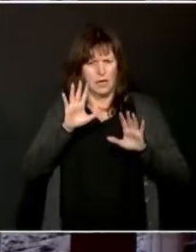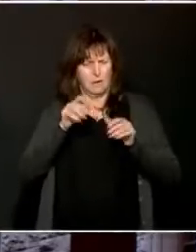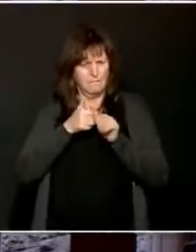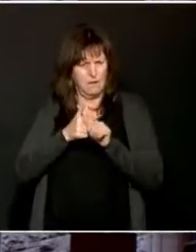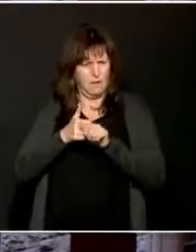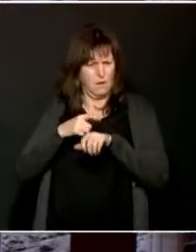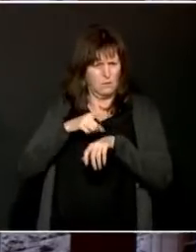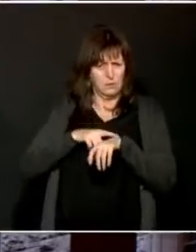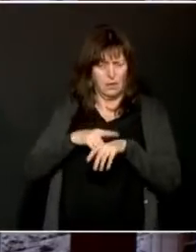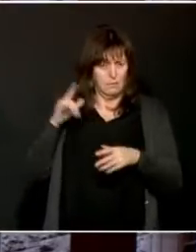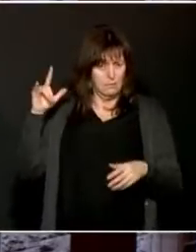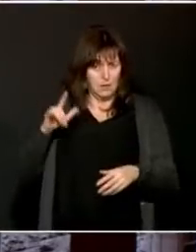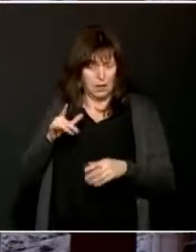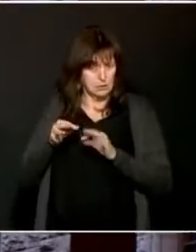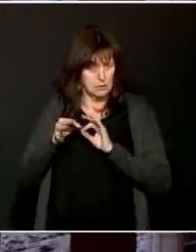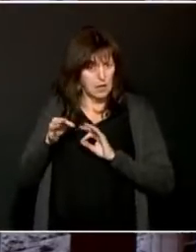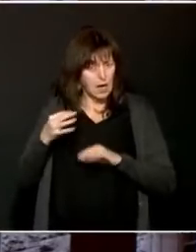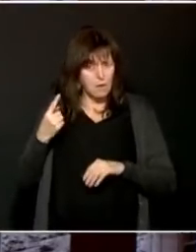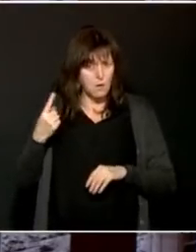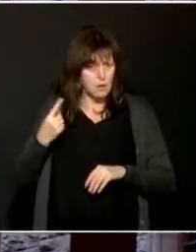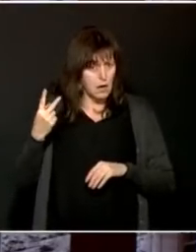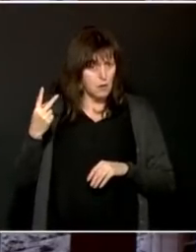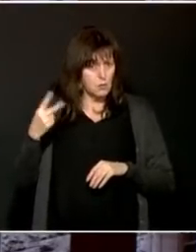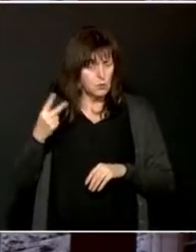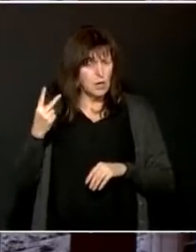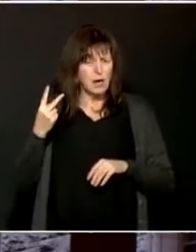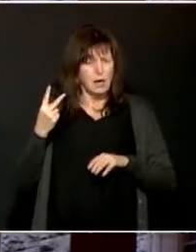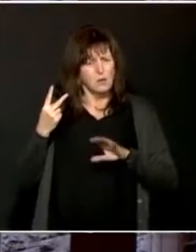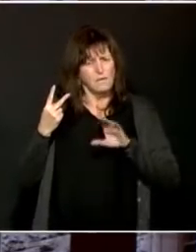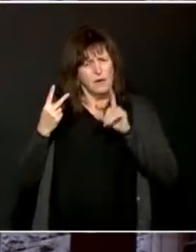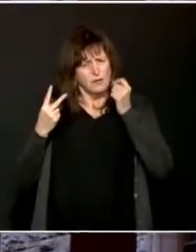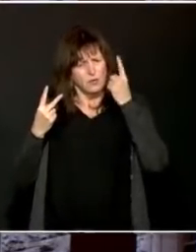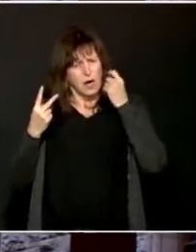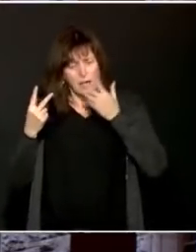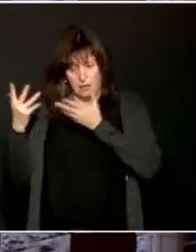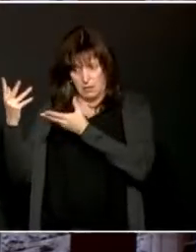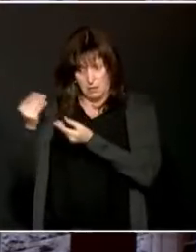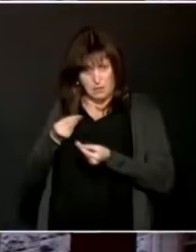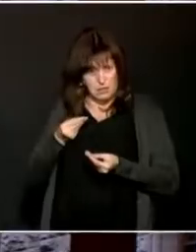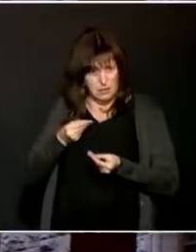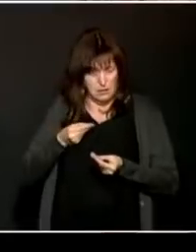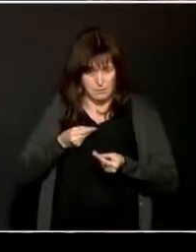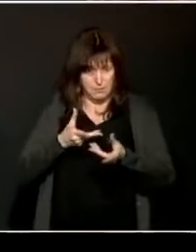internal system flow and supply chain management. Follow up.